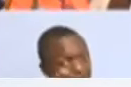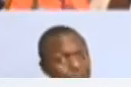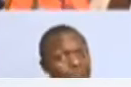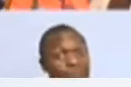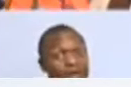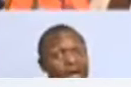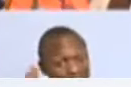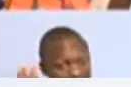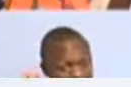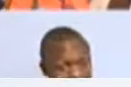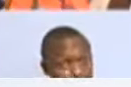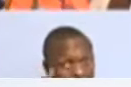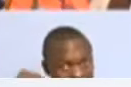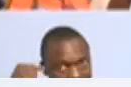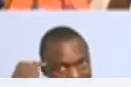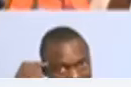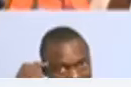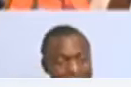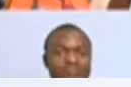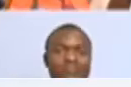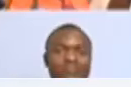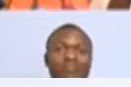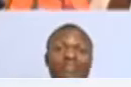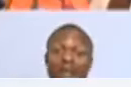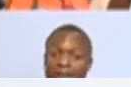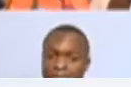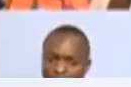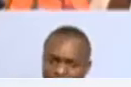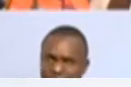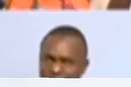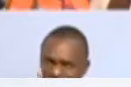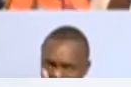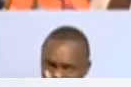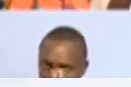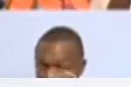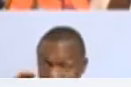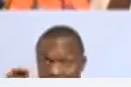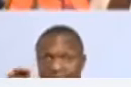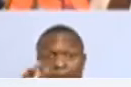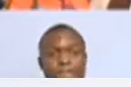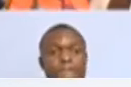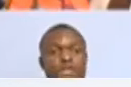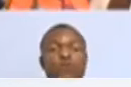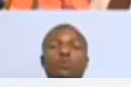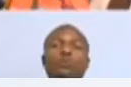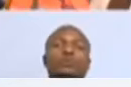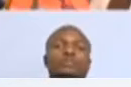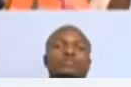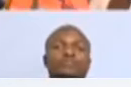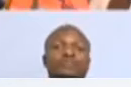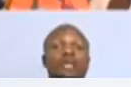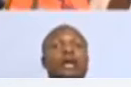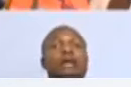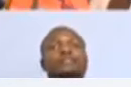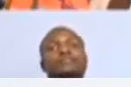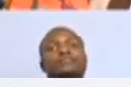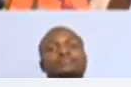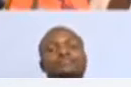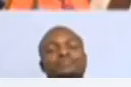your government has recovered over 100 million kwacha cash.